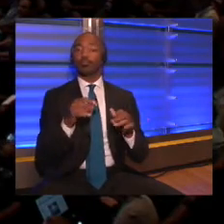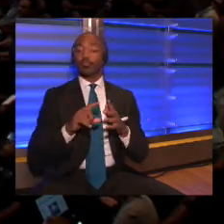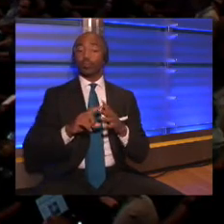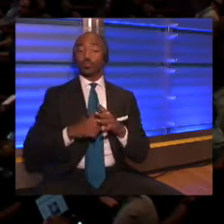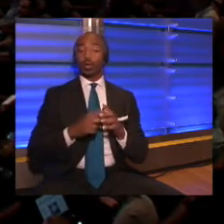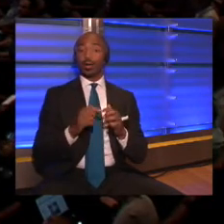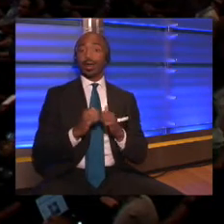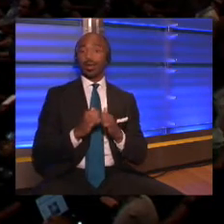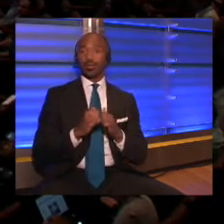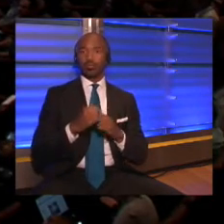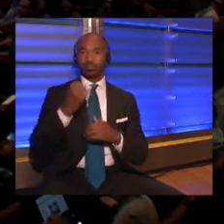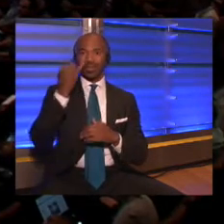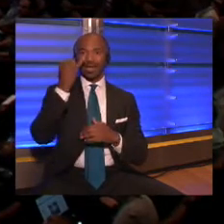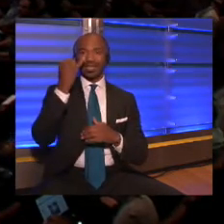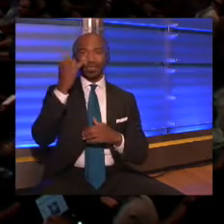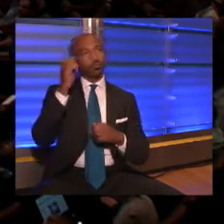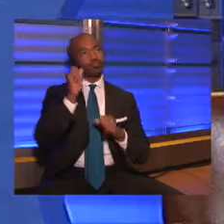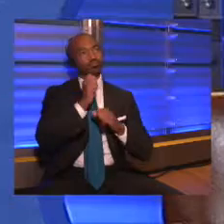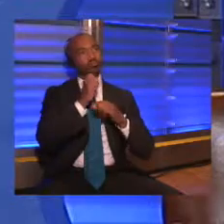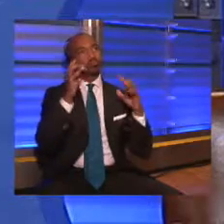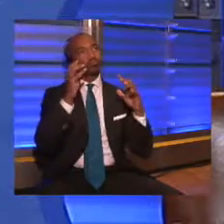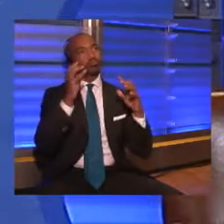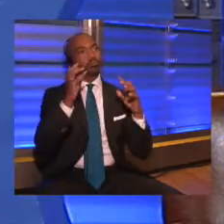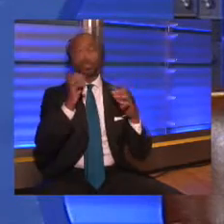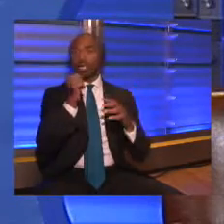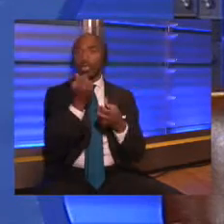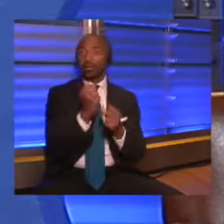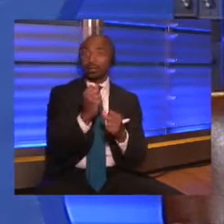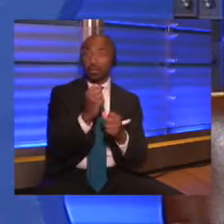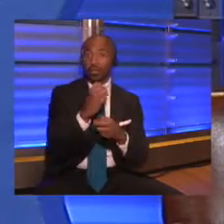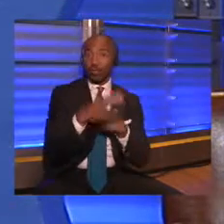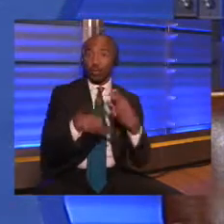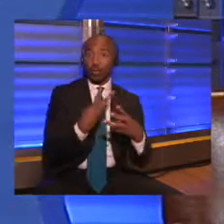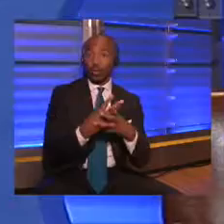idea. It was an idea not to save the world. It was an idea to make a better energy bar.